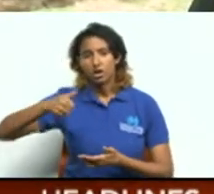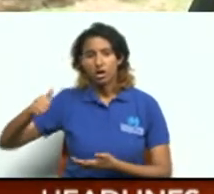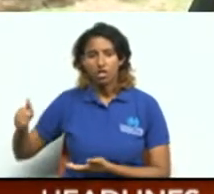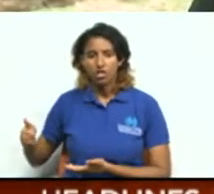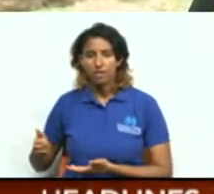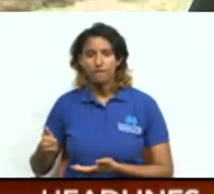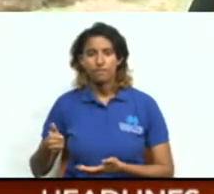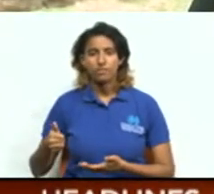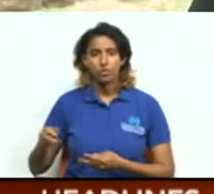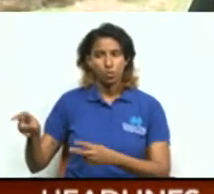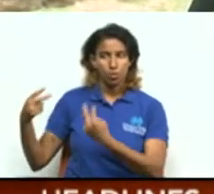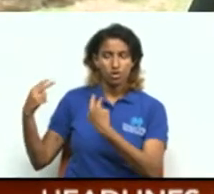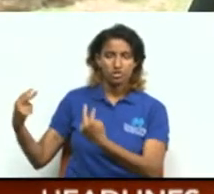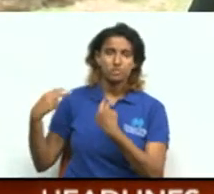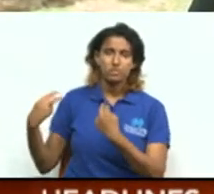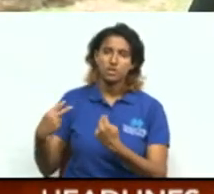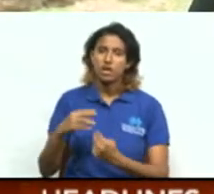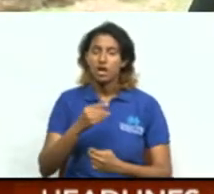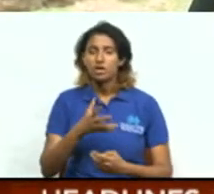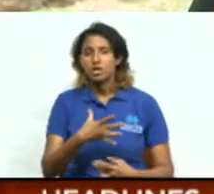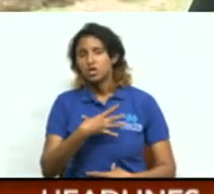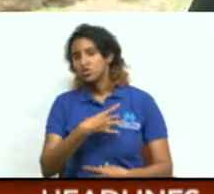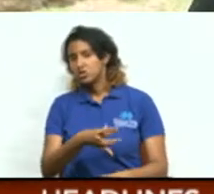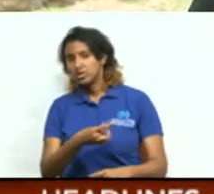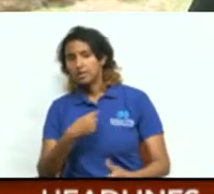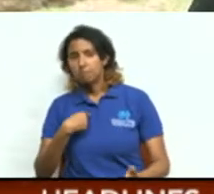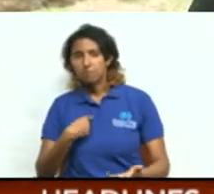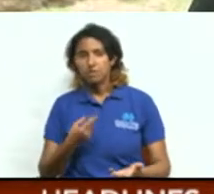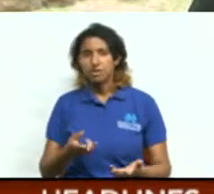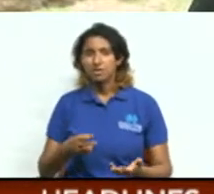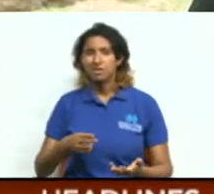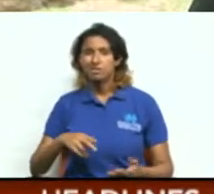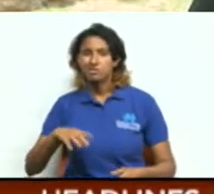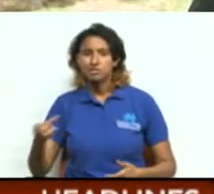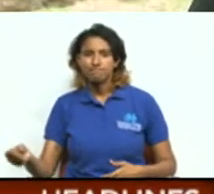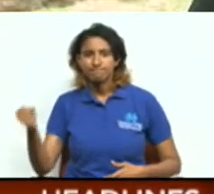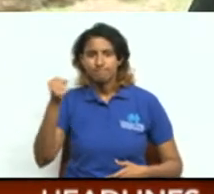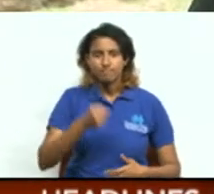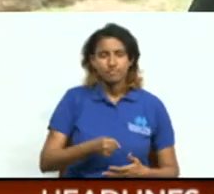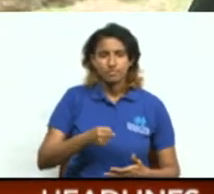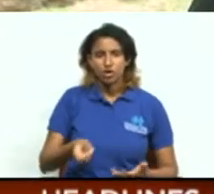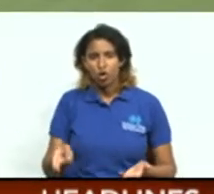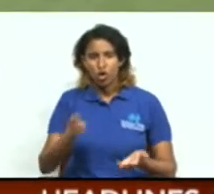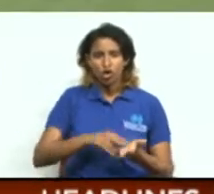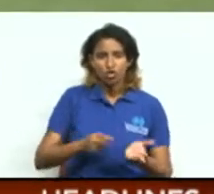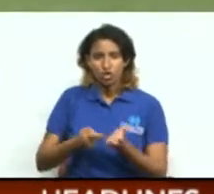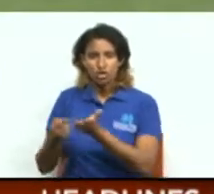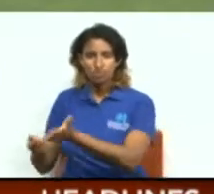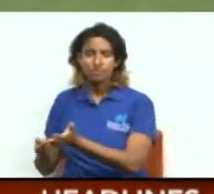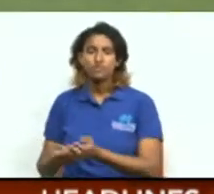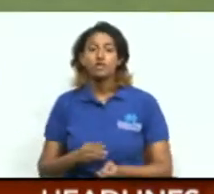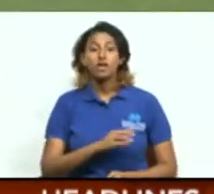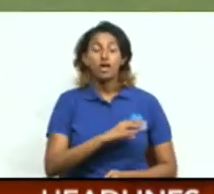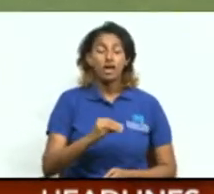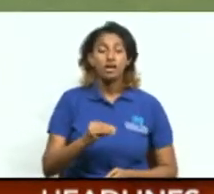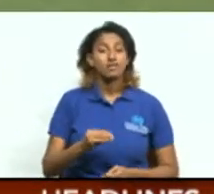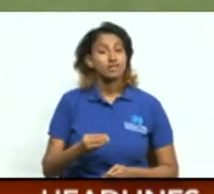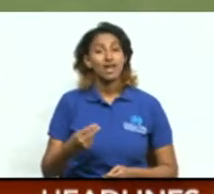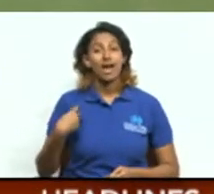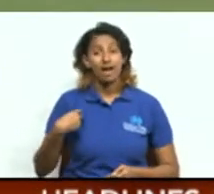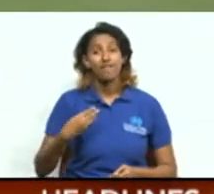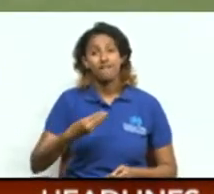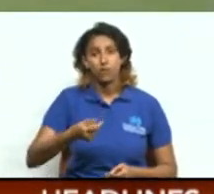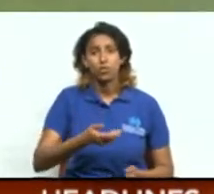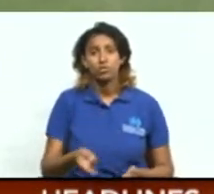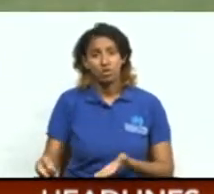have a look at me and want to sign me or offer a better score. Offers are already rolling in, so playing his